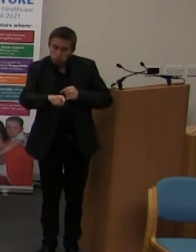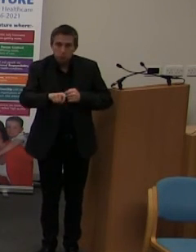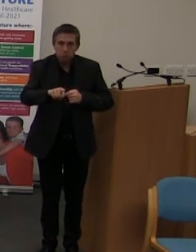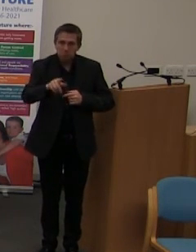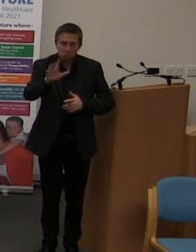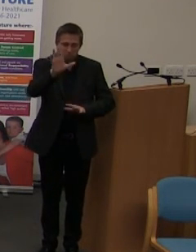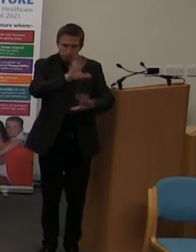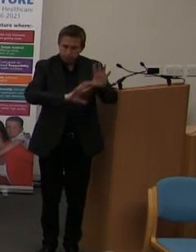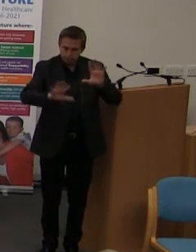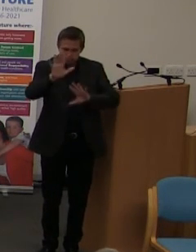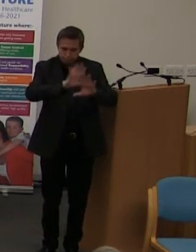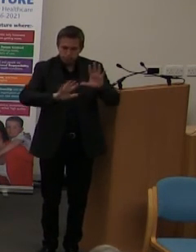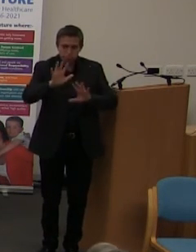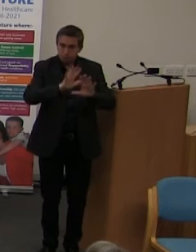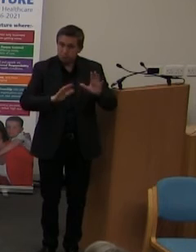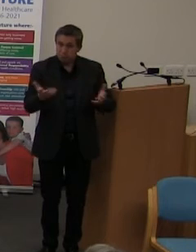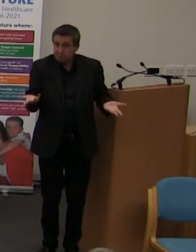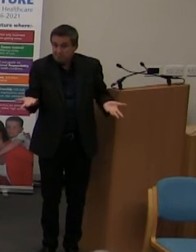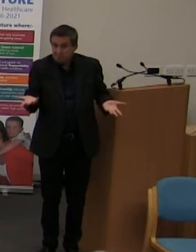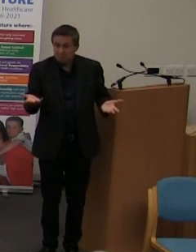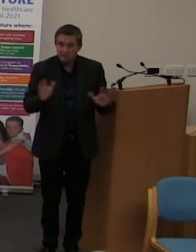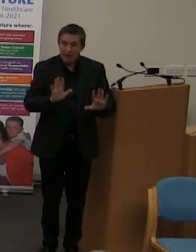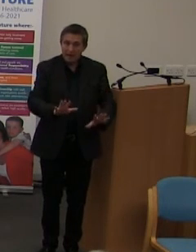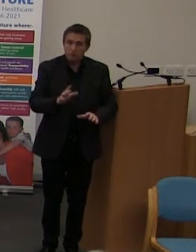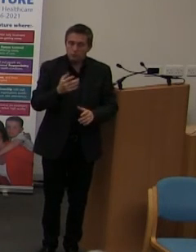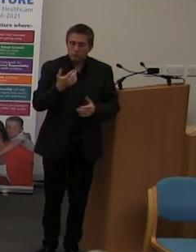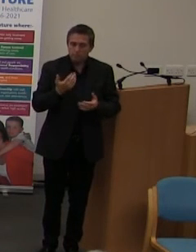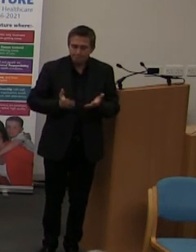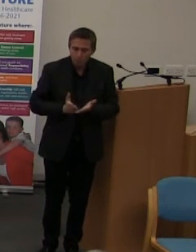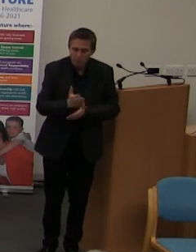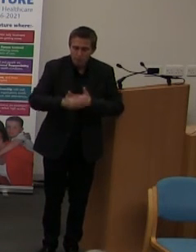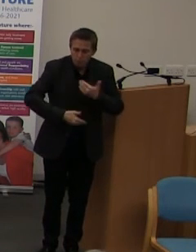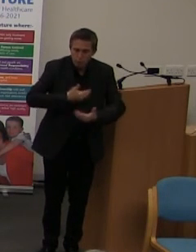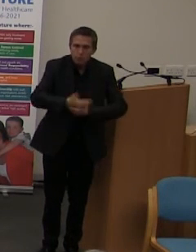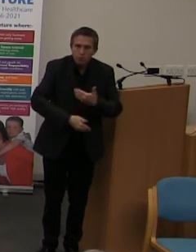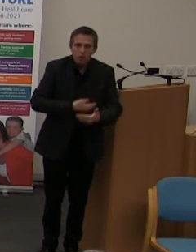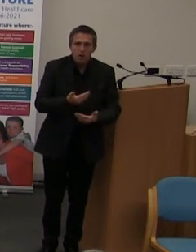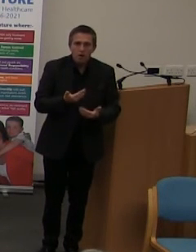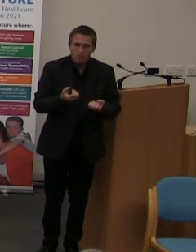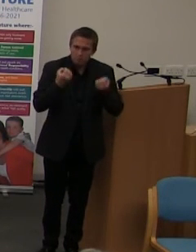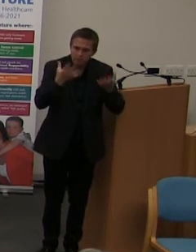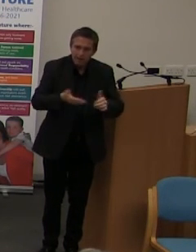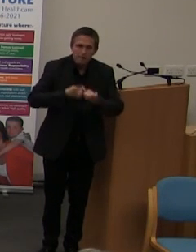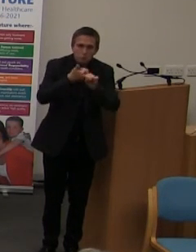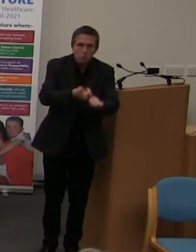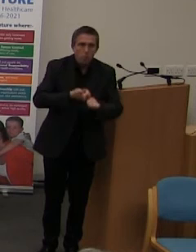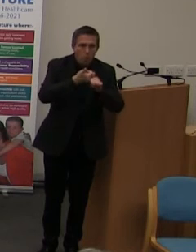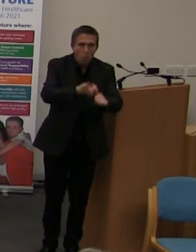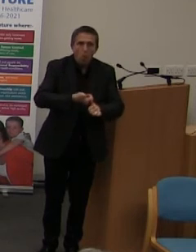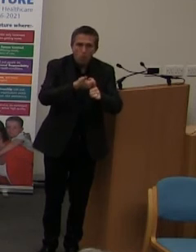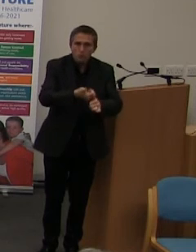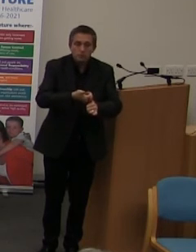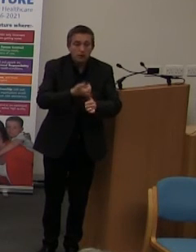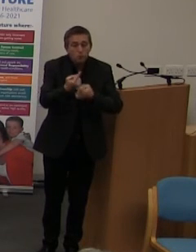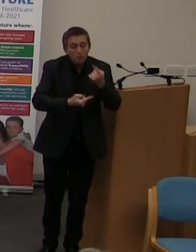unprecedented times that I think that we live in, but we're having to work through as best we can, provide as much support to the people who are